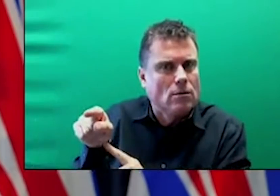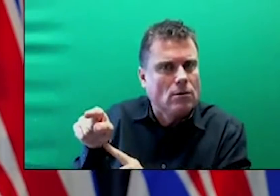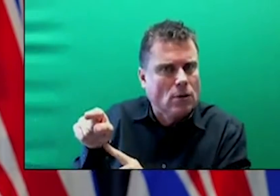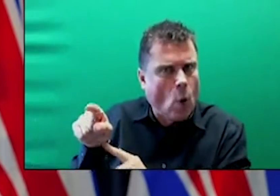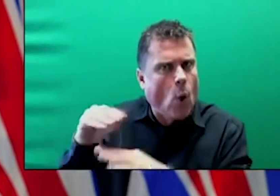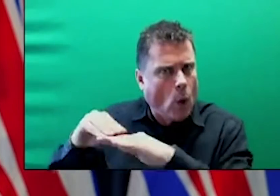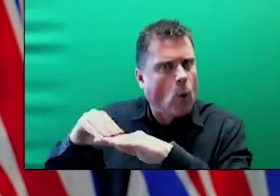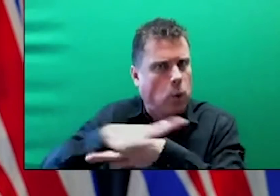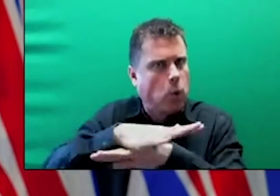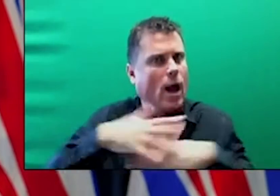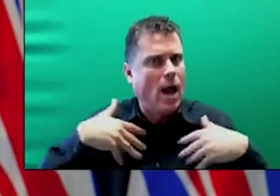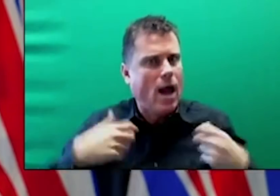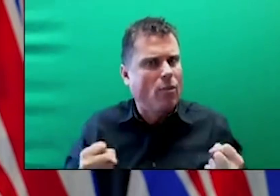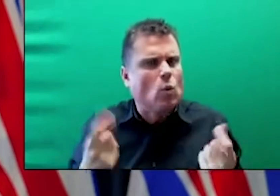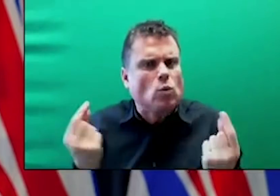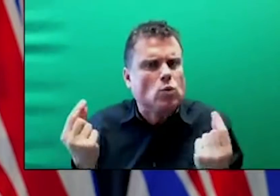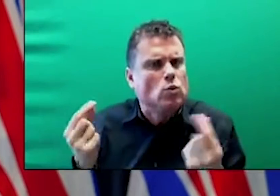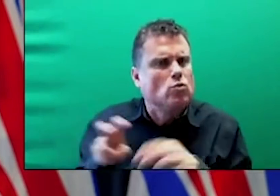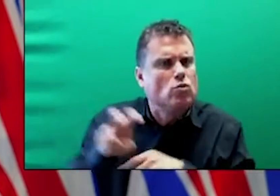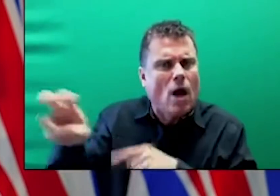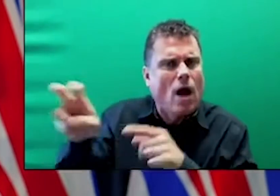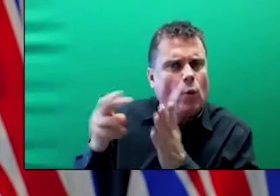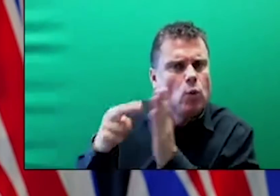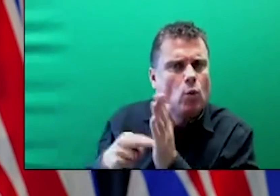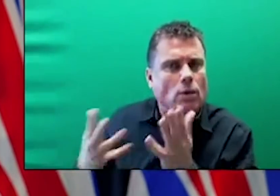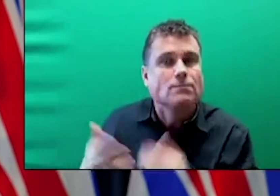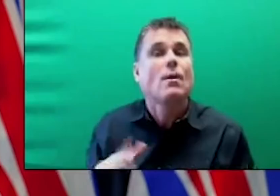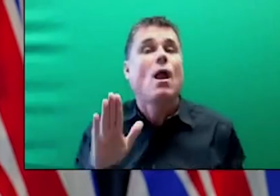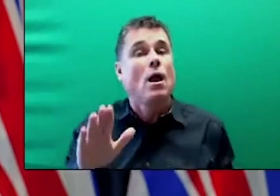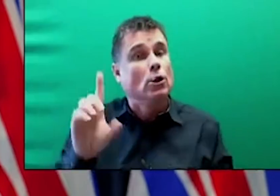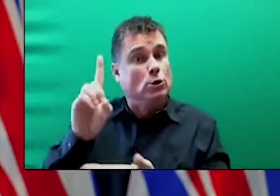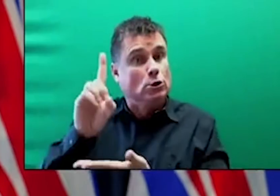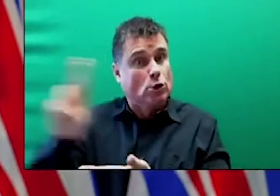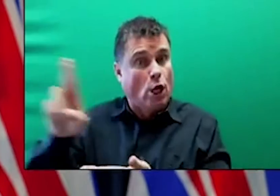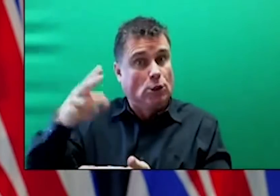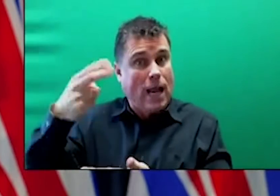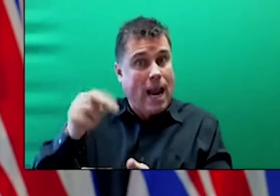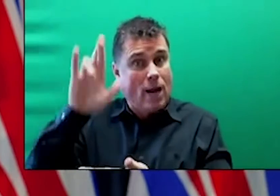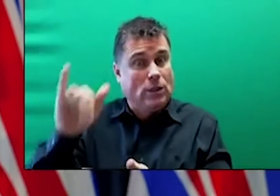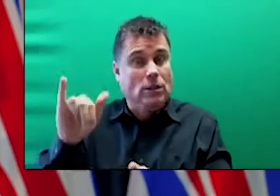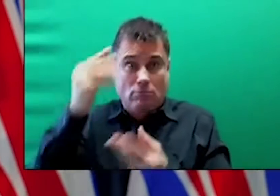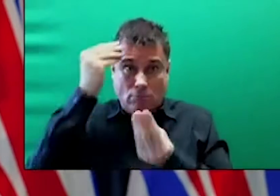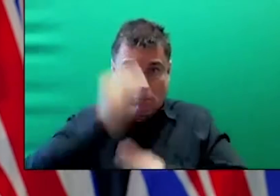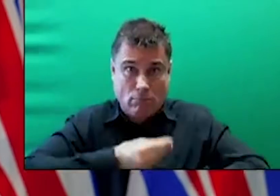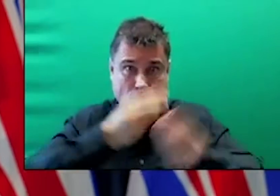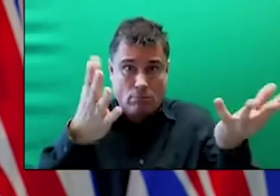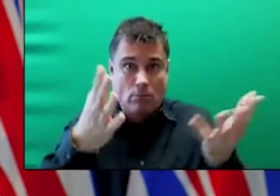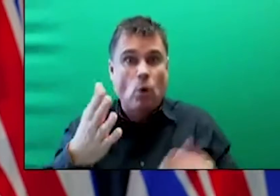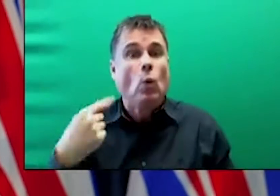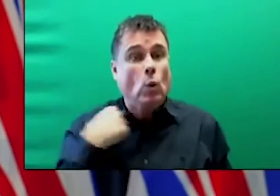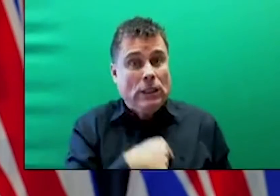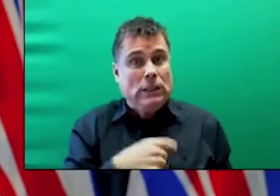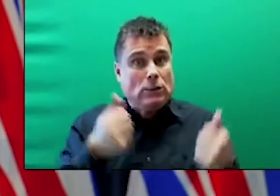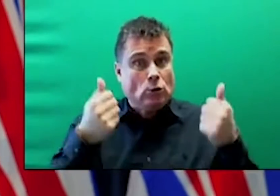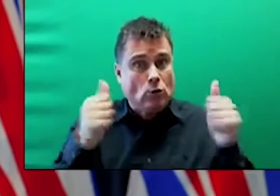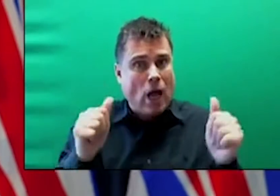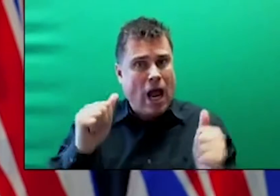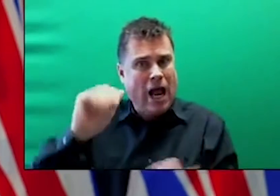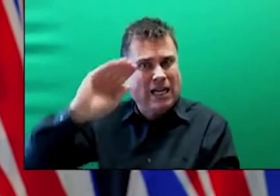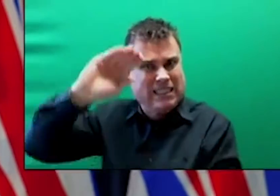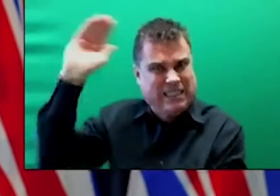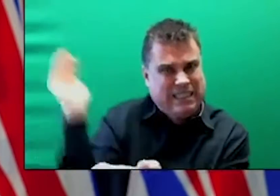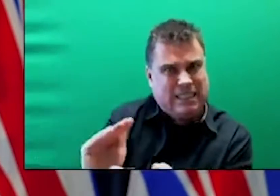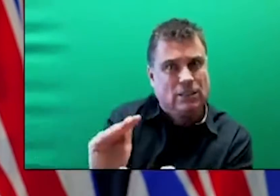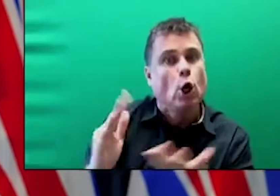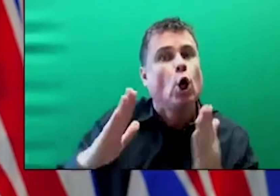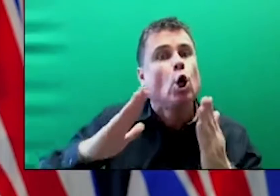Again, I want to stress people should stay home. As the Prime Minister has said, as premiers are saying across the country, don't travel unless you